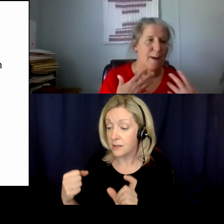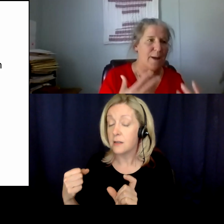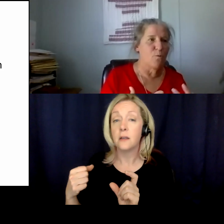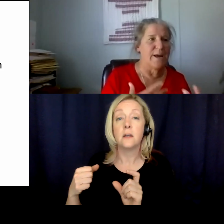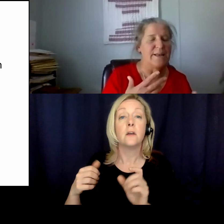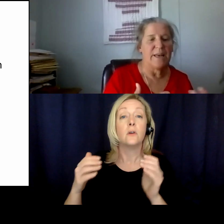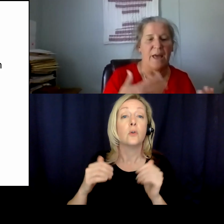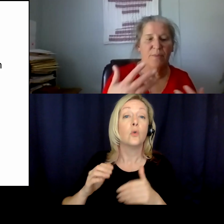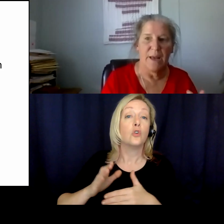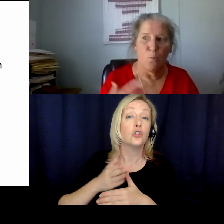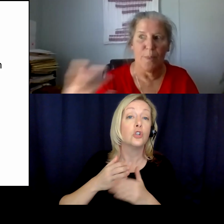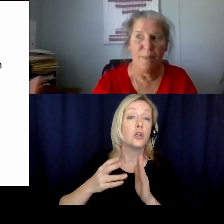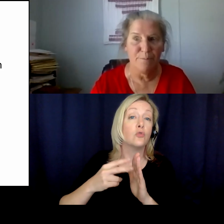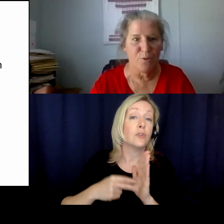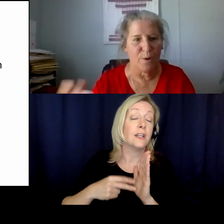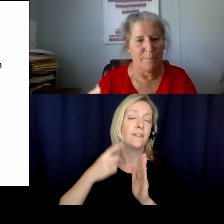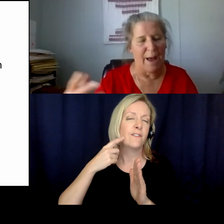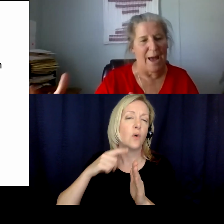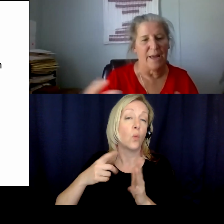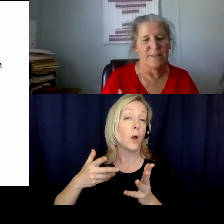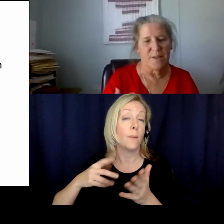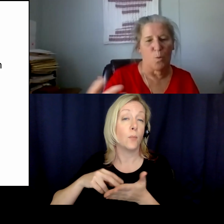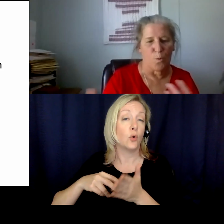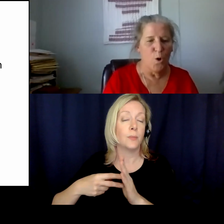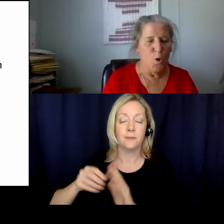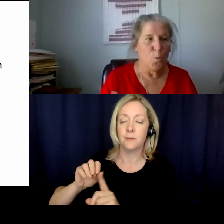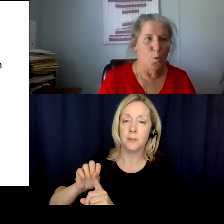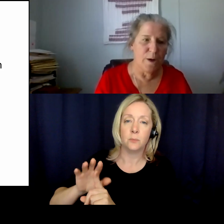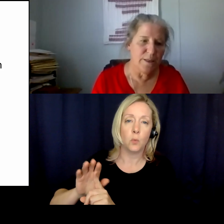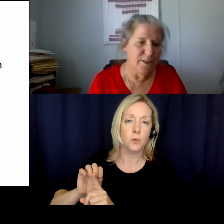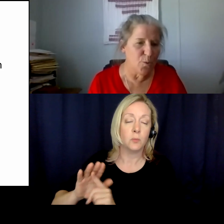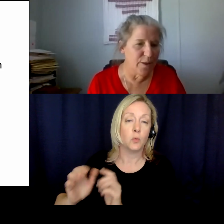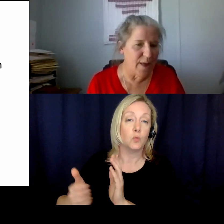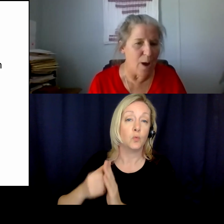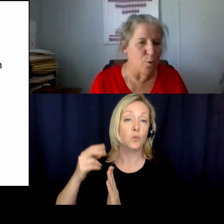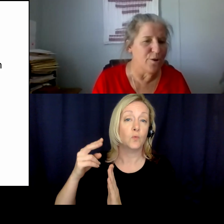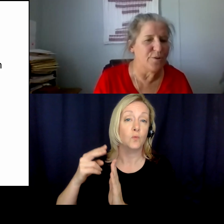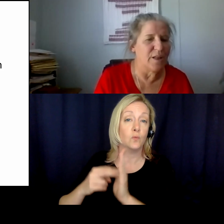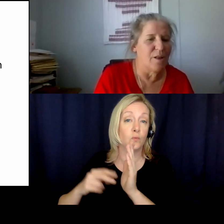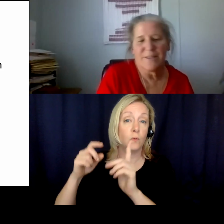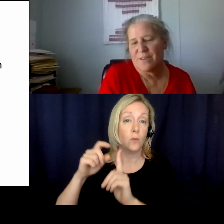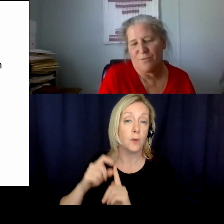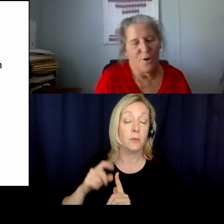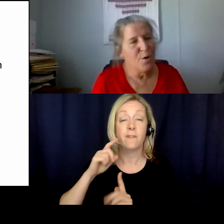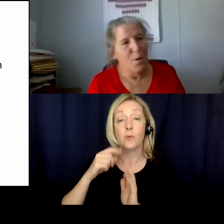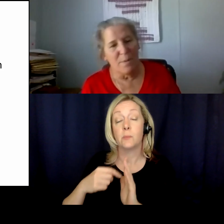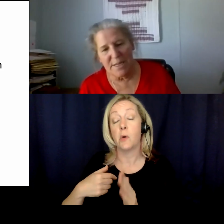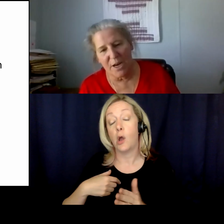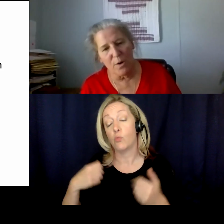So I may read it and then I want them to read it back. And so we're really doing that. We're using lots